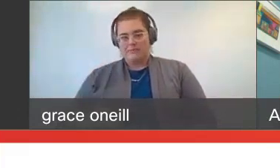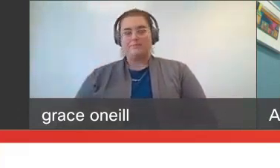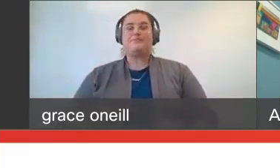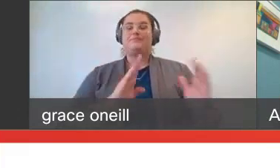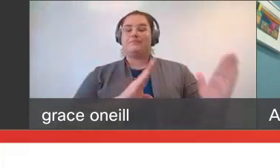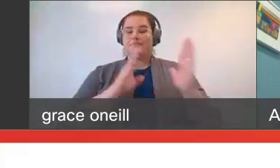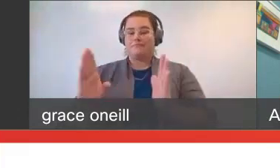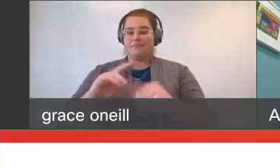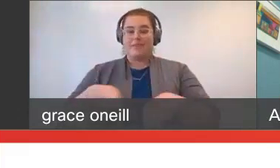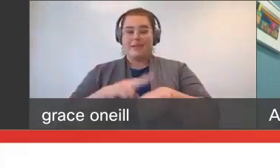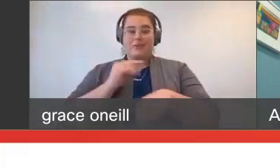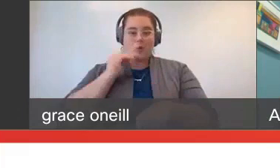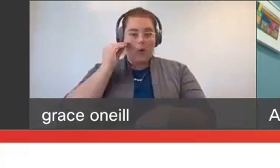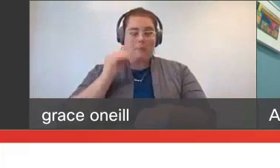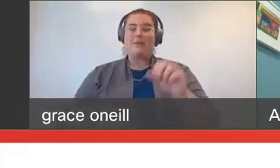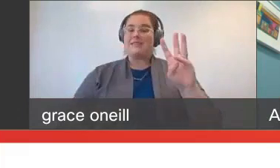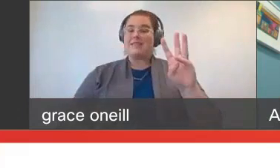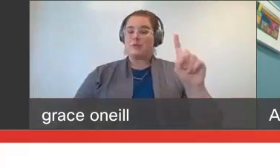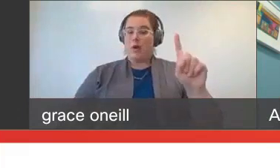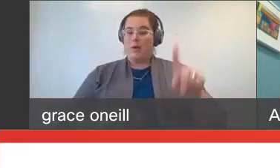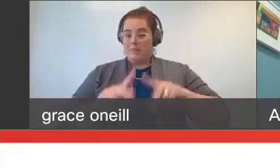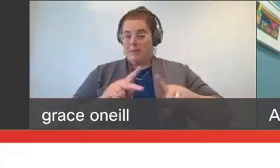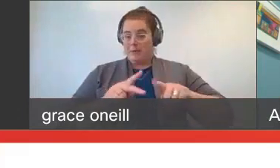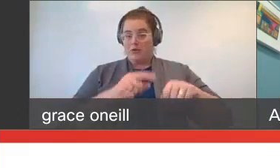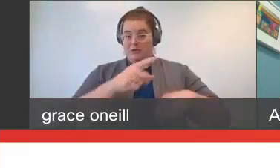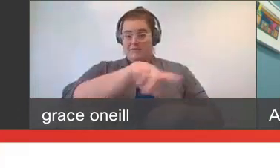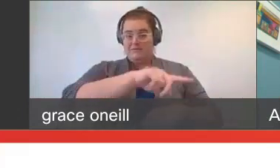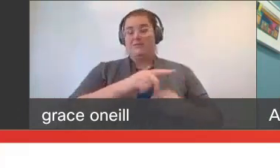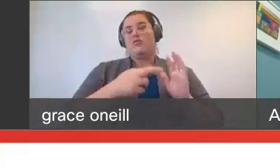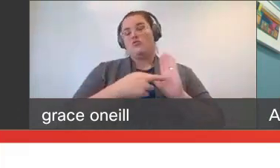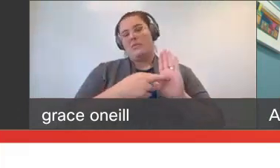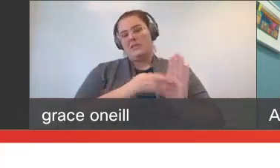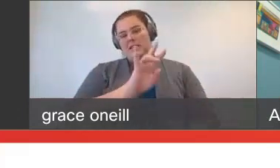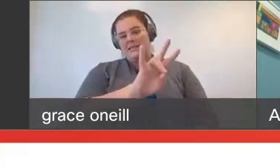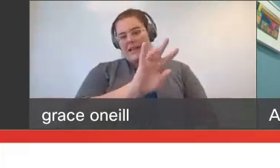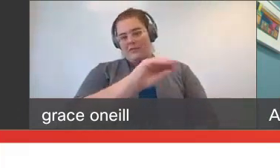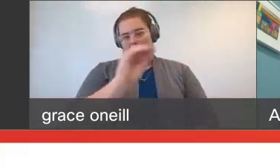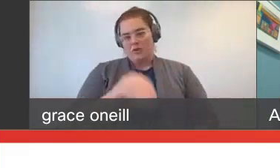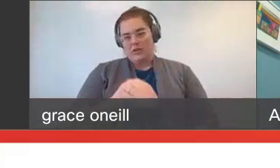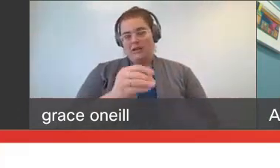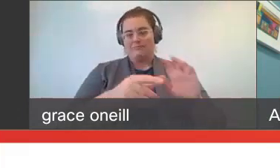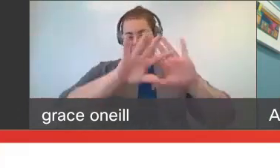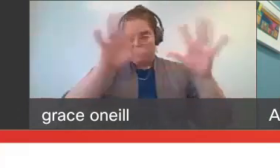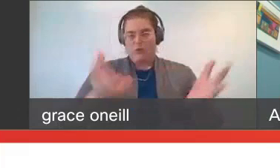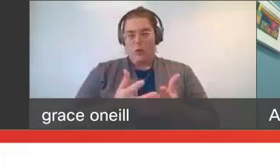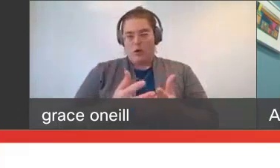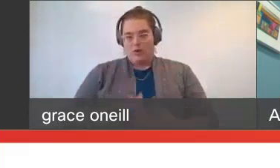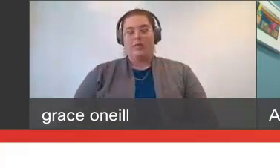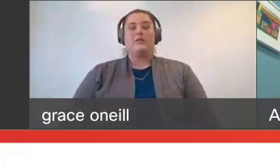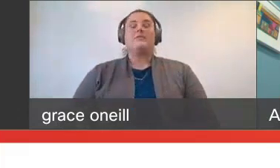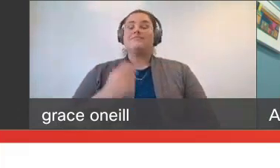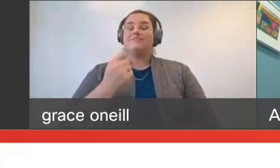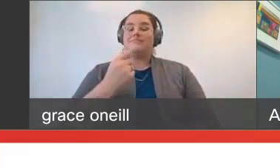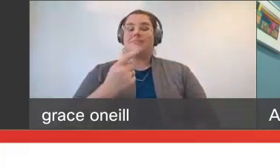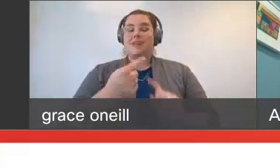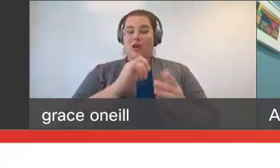people are about almost 7% of the people in natural homes who have contracted COVID. Of those, there have been 5 who